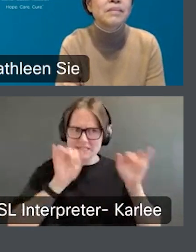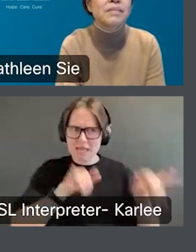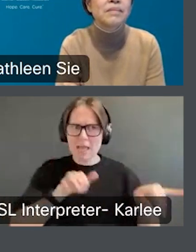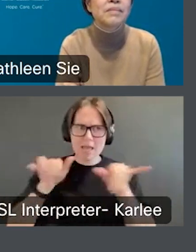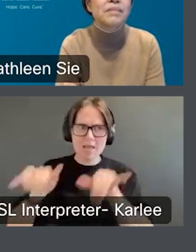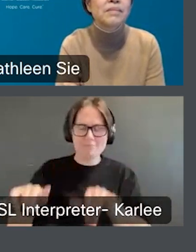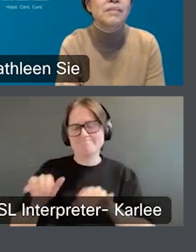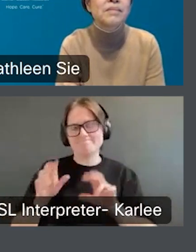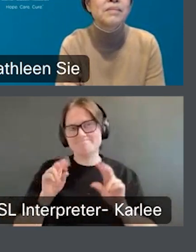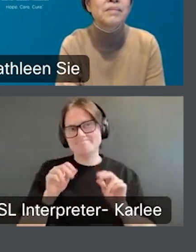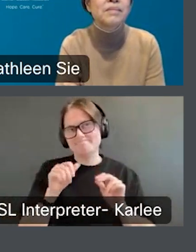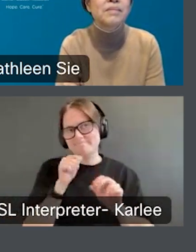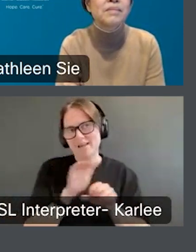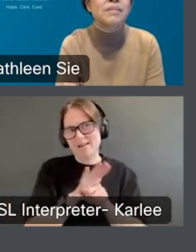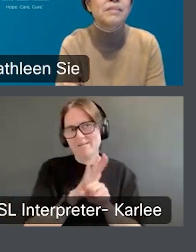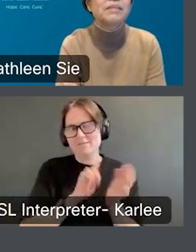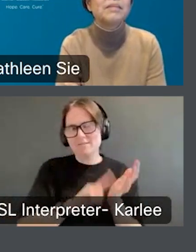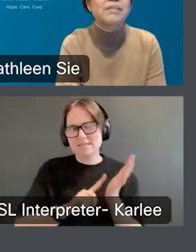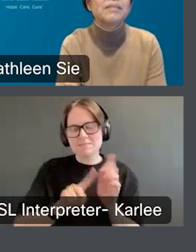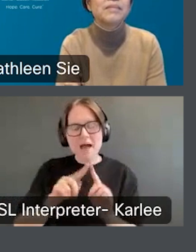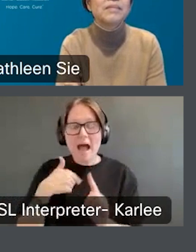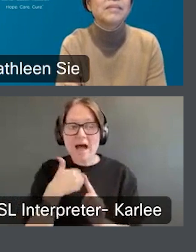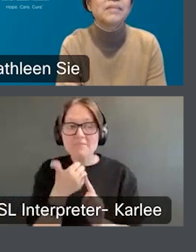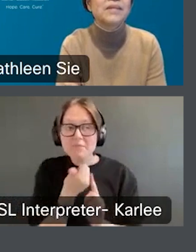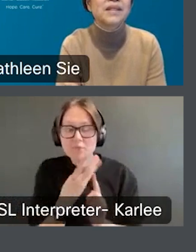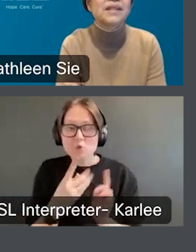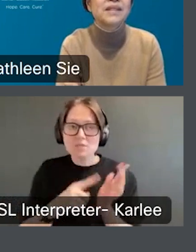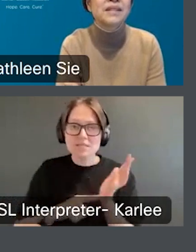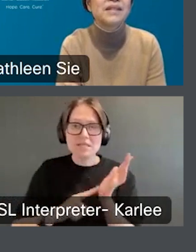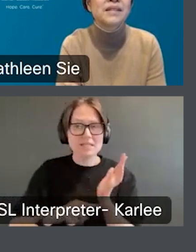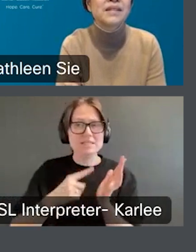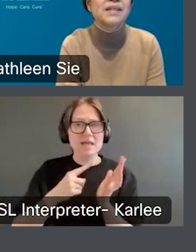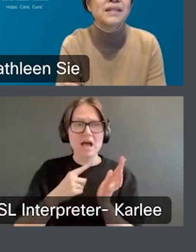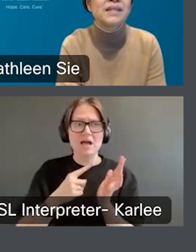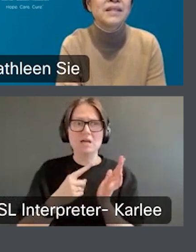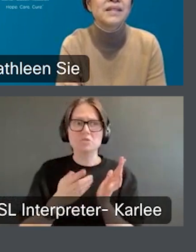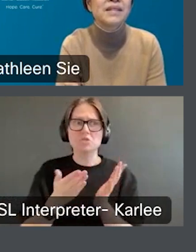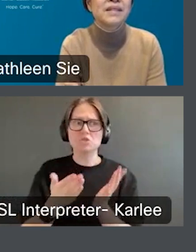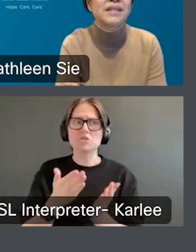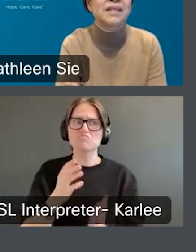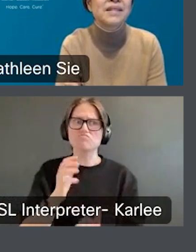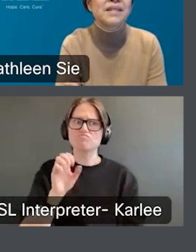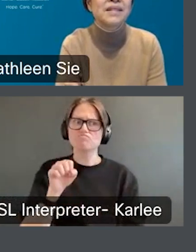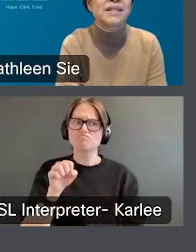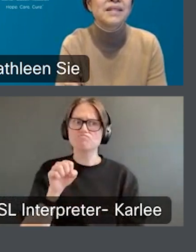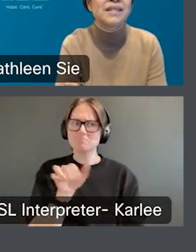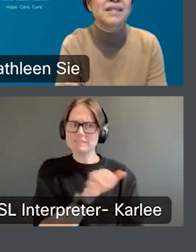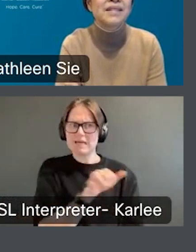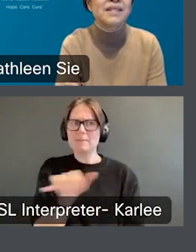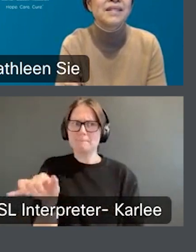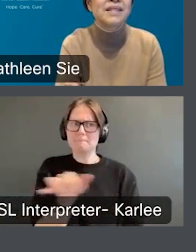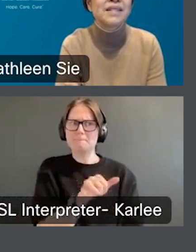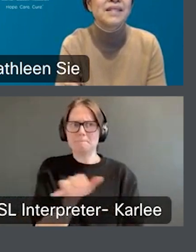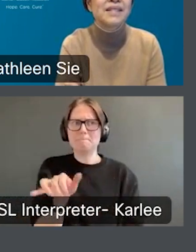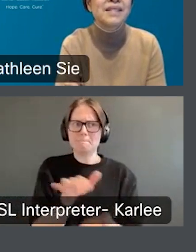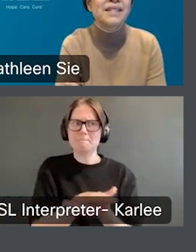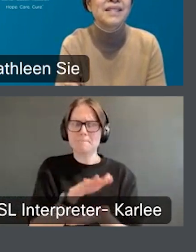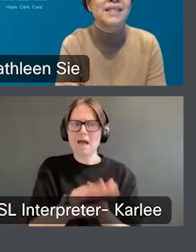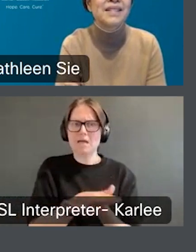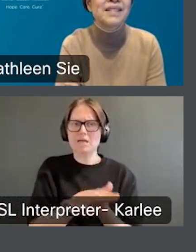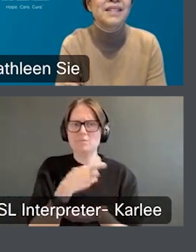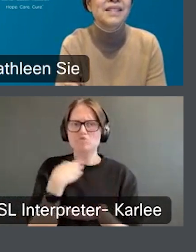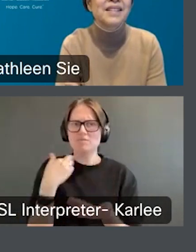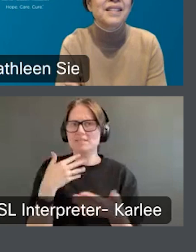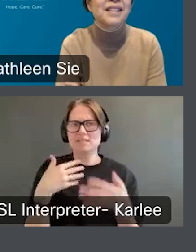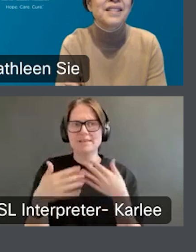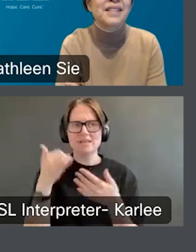are a couple of studies out there that suggest that they are also at academic risk, even if it's a permanent